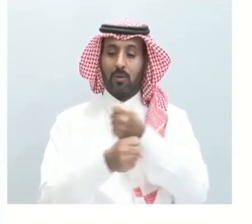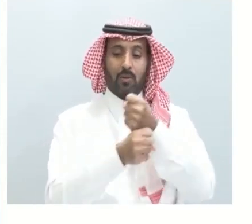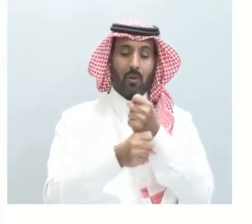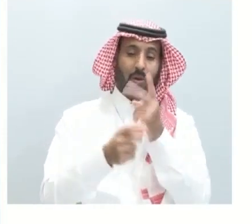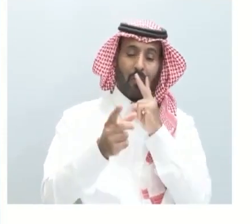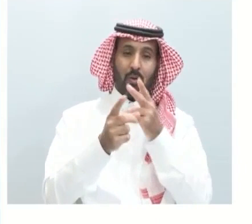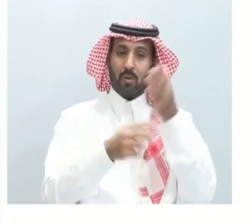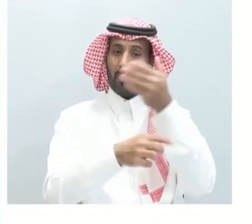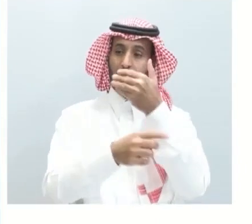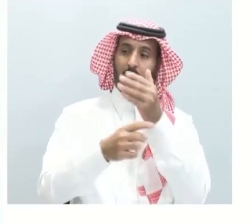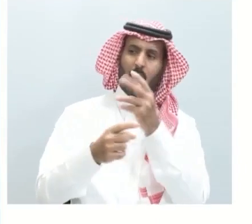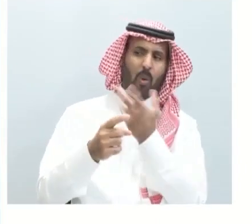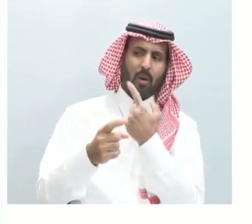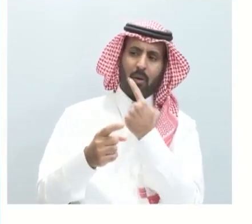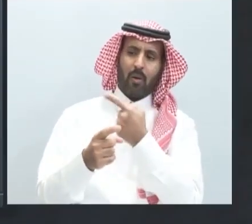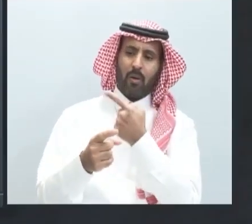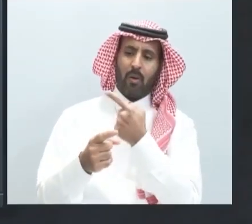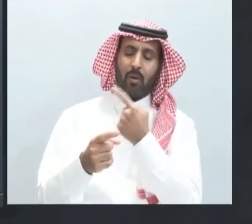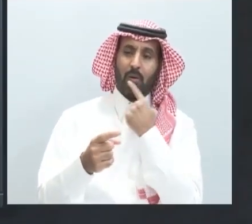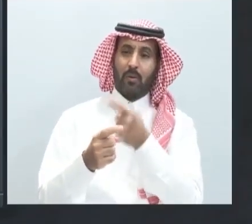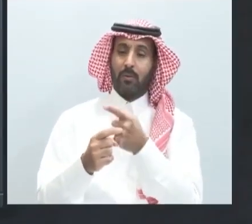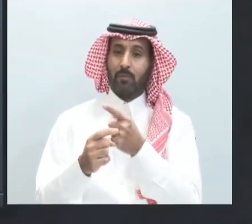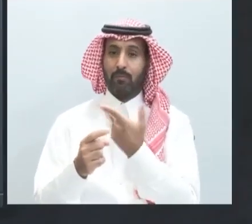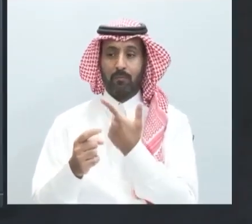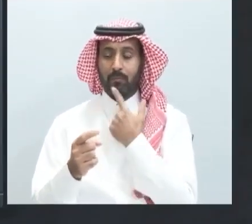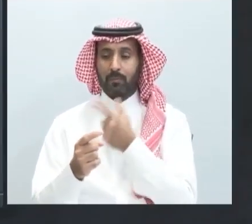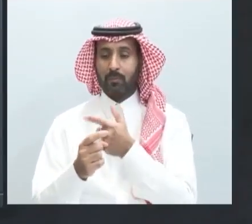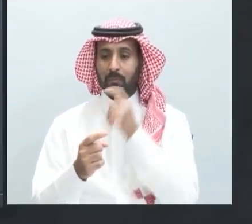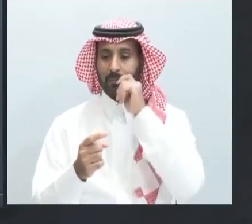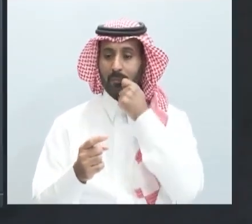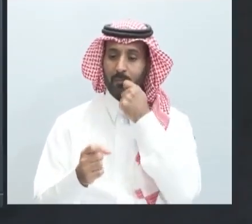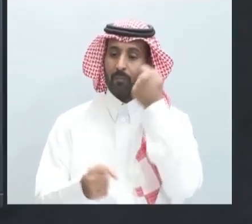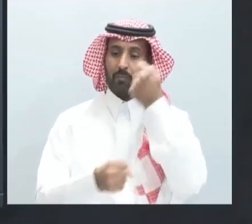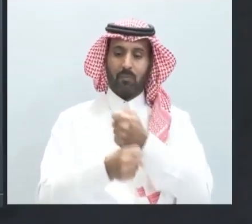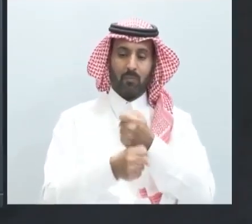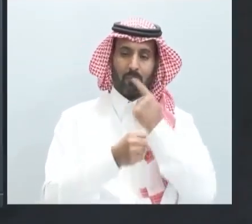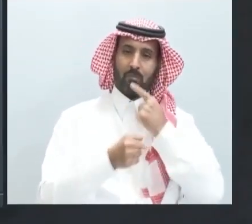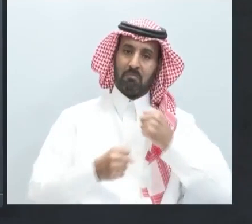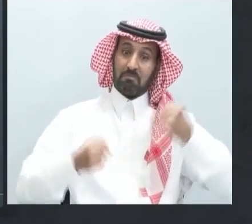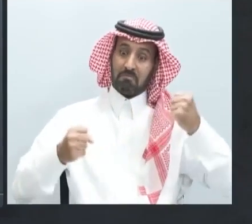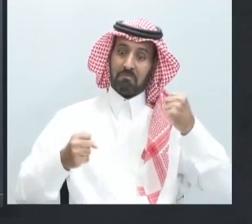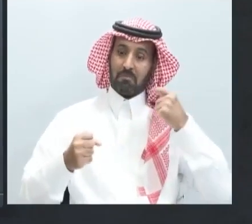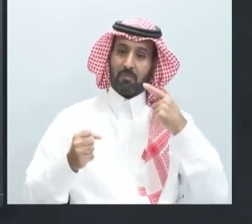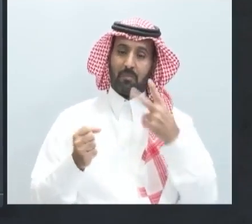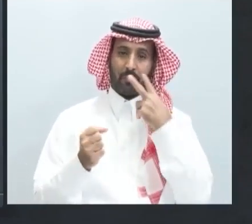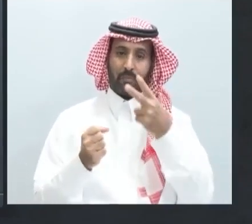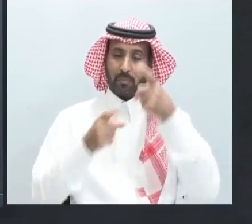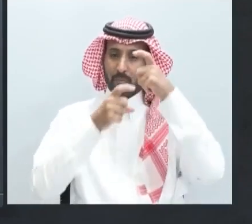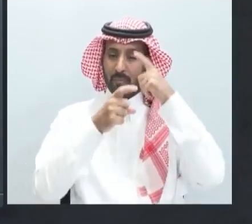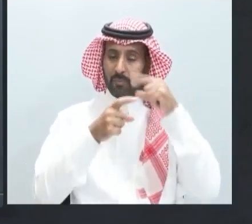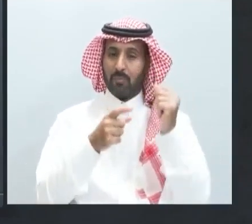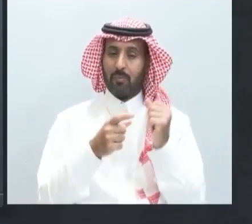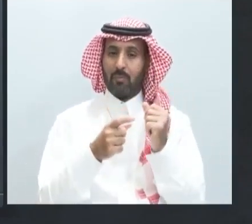flags what try to guess anything what do you think that he might be saying of course he's standing proud as you can see him